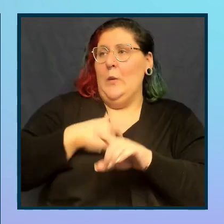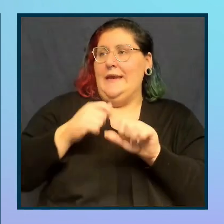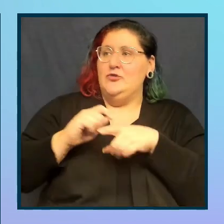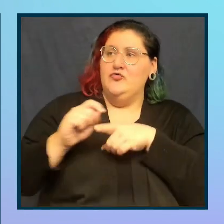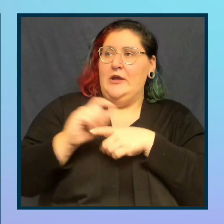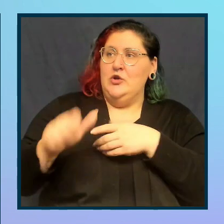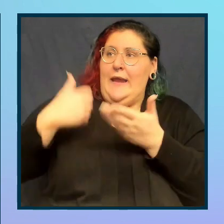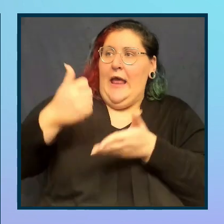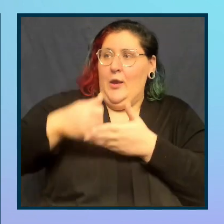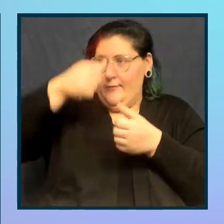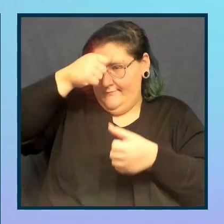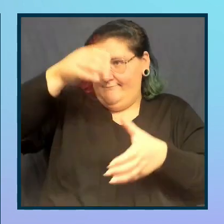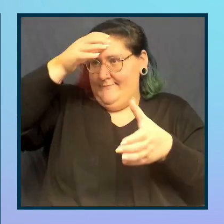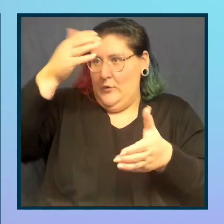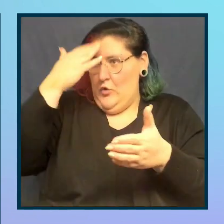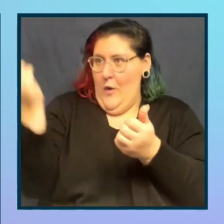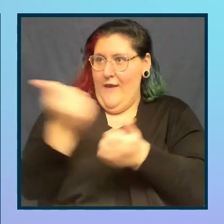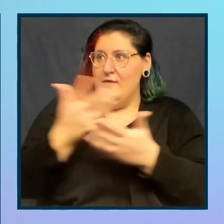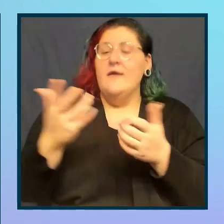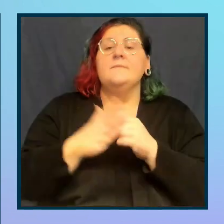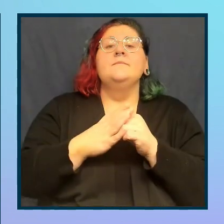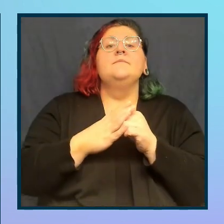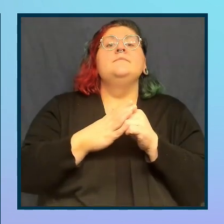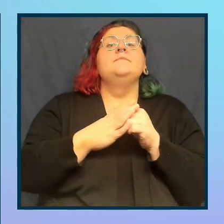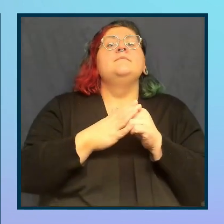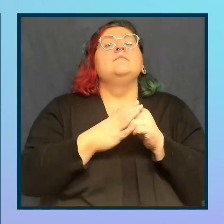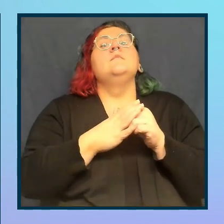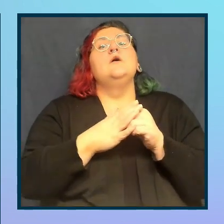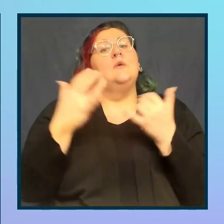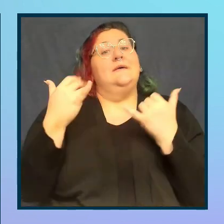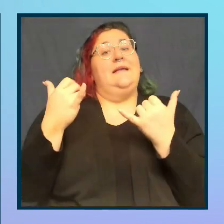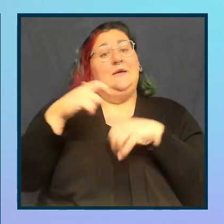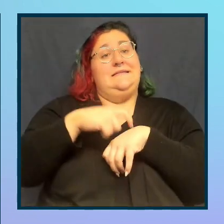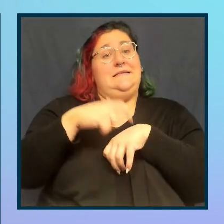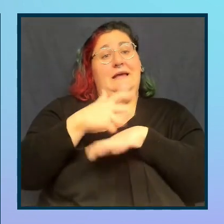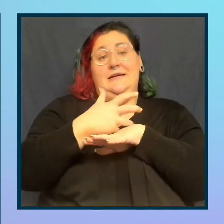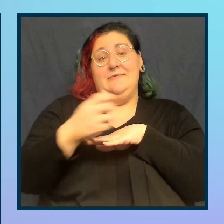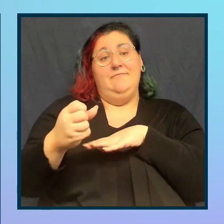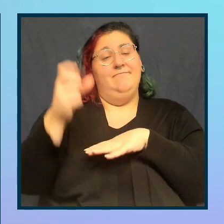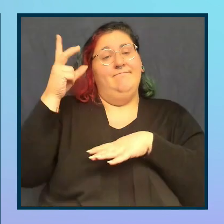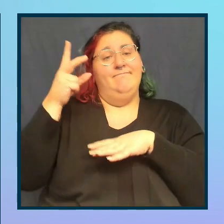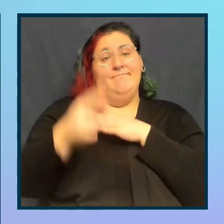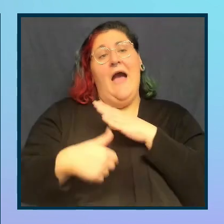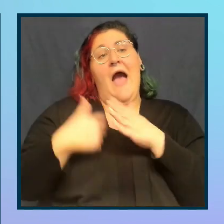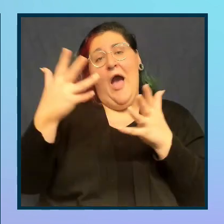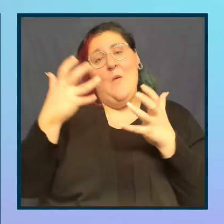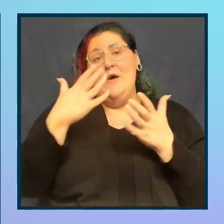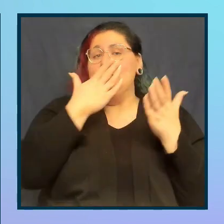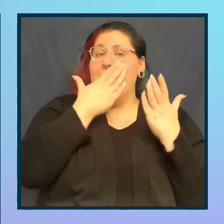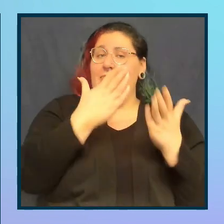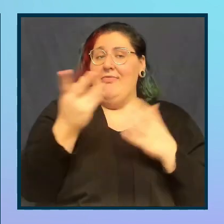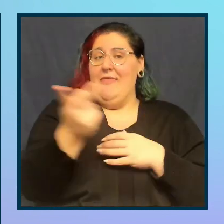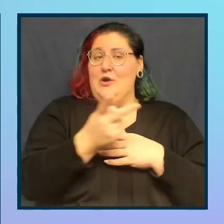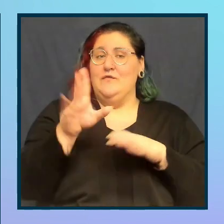that, we're at time. I do want to thank Glenda and Jason for such a great session.